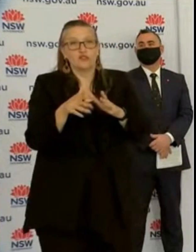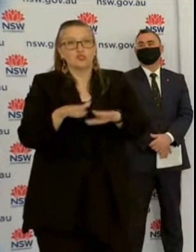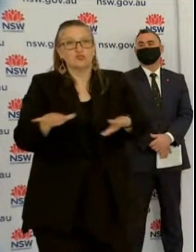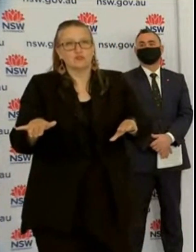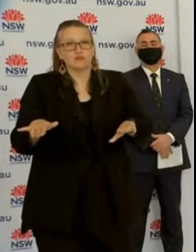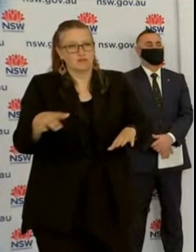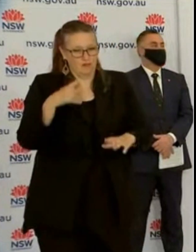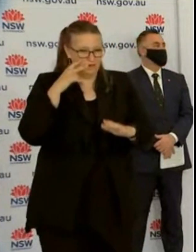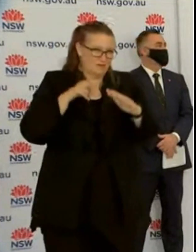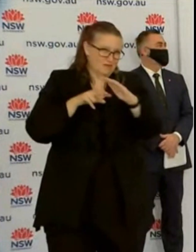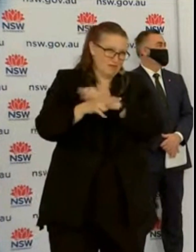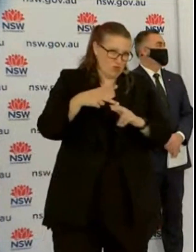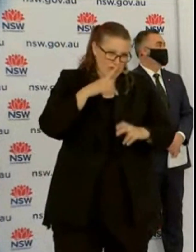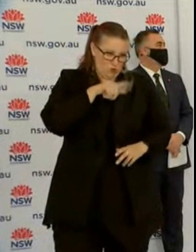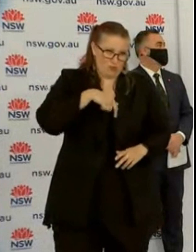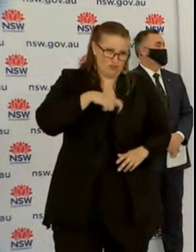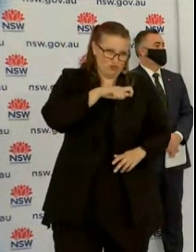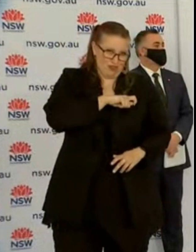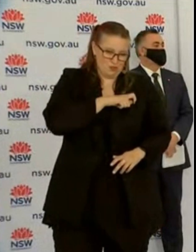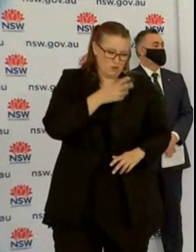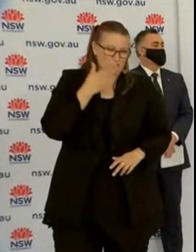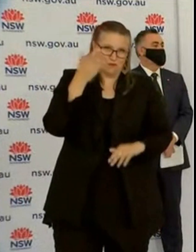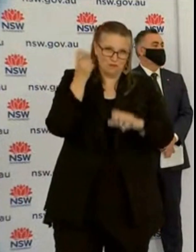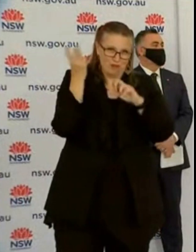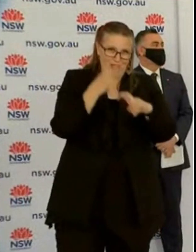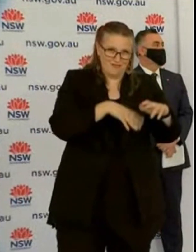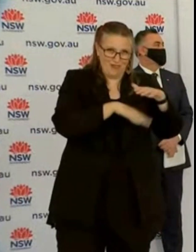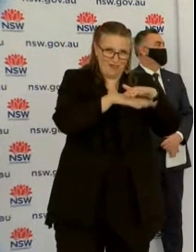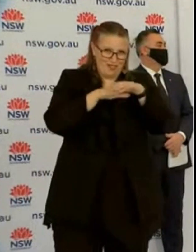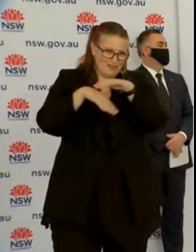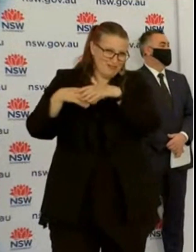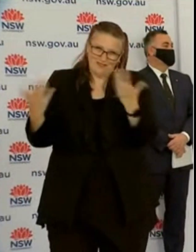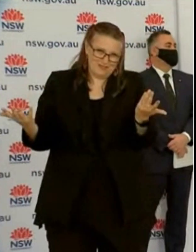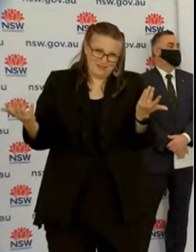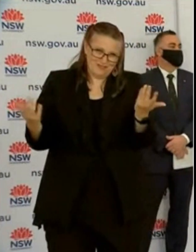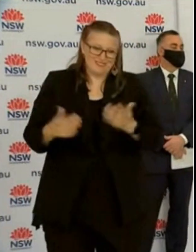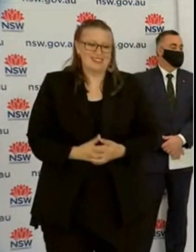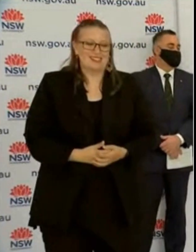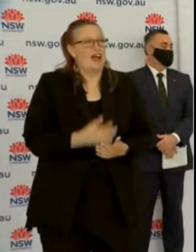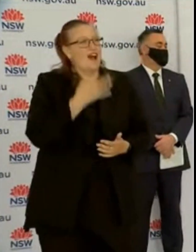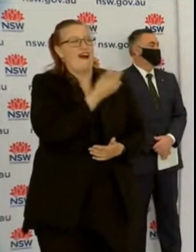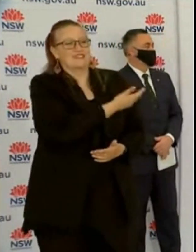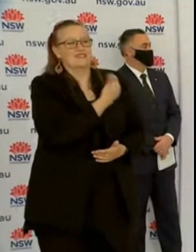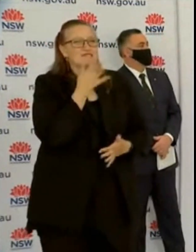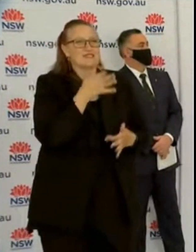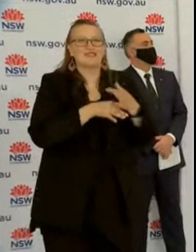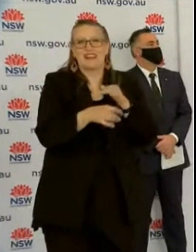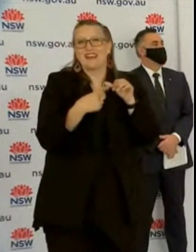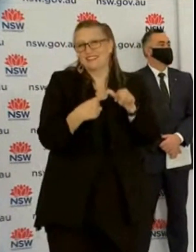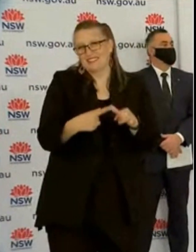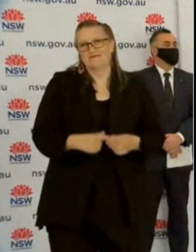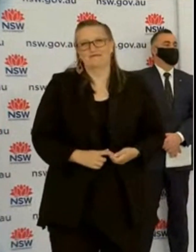we sort of trust that looking forward in terms of, when classes are full? Well, I think I'll ask the Professor to answer that question.